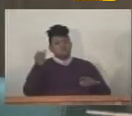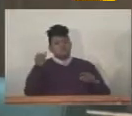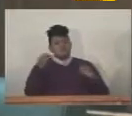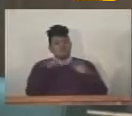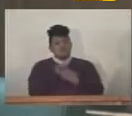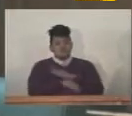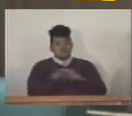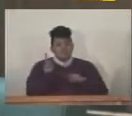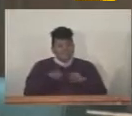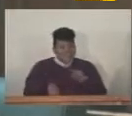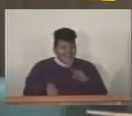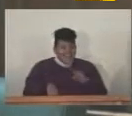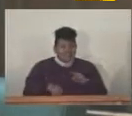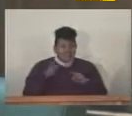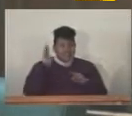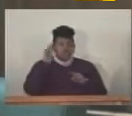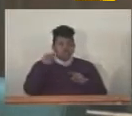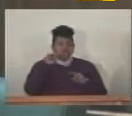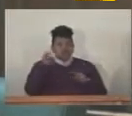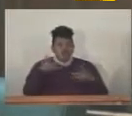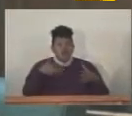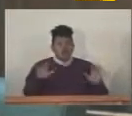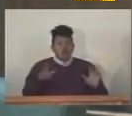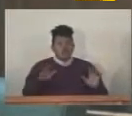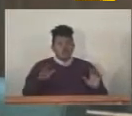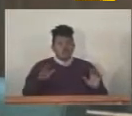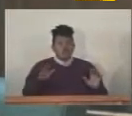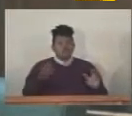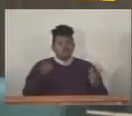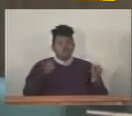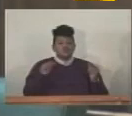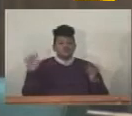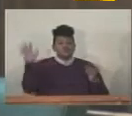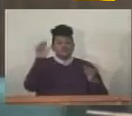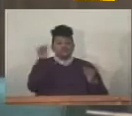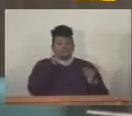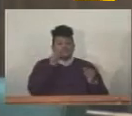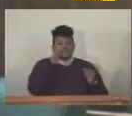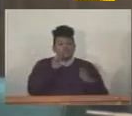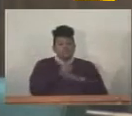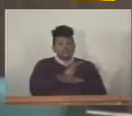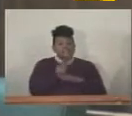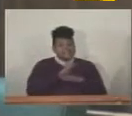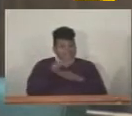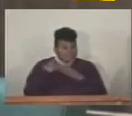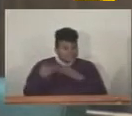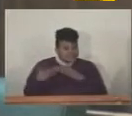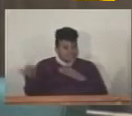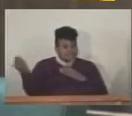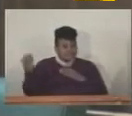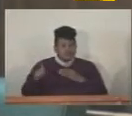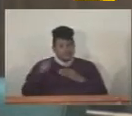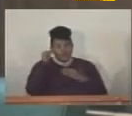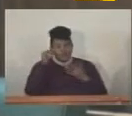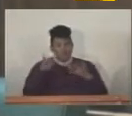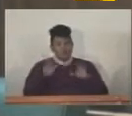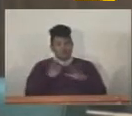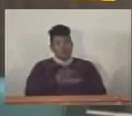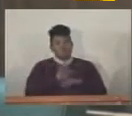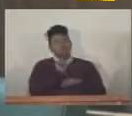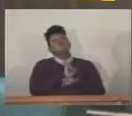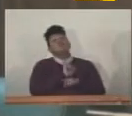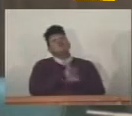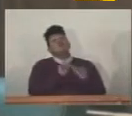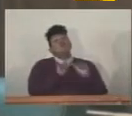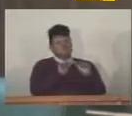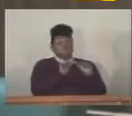cannot and will not be allowed to go about their day business as usual. The work continues and the achievements